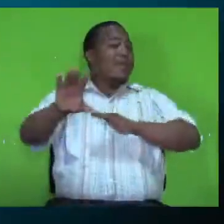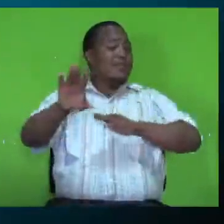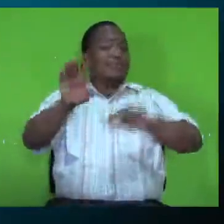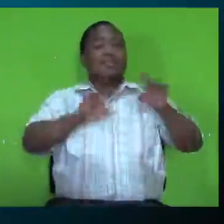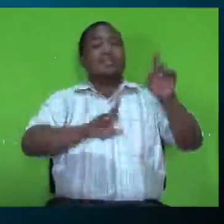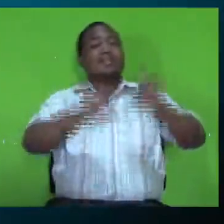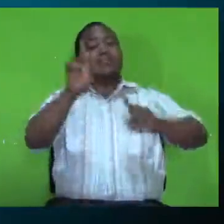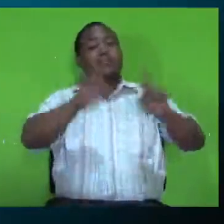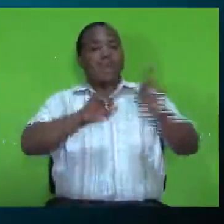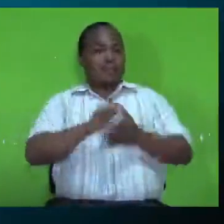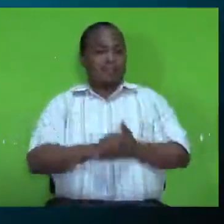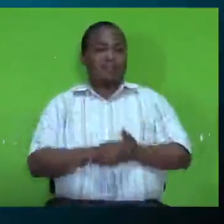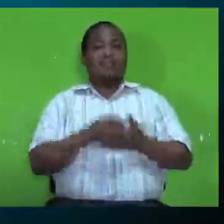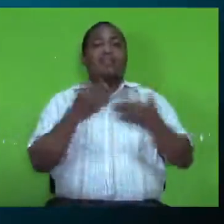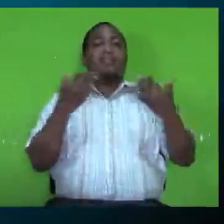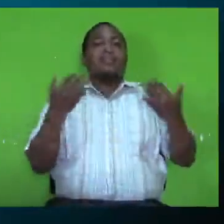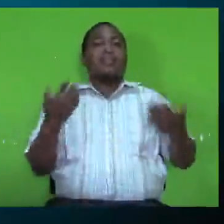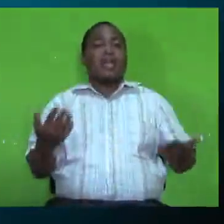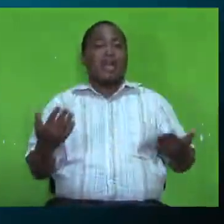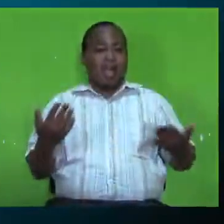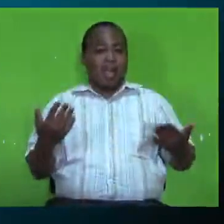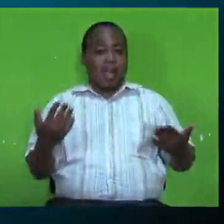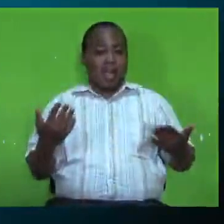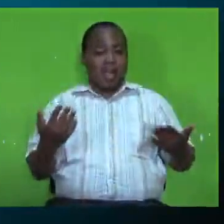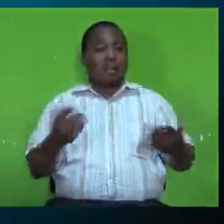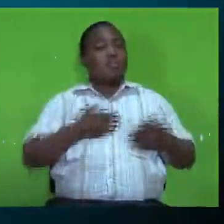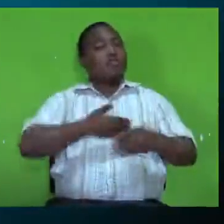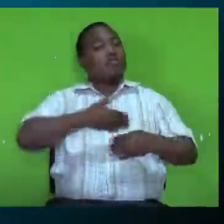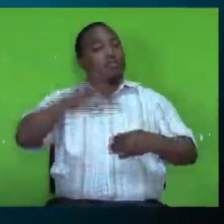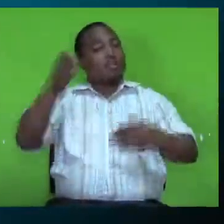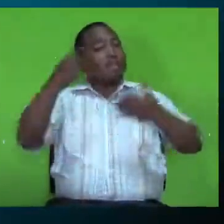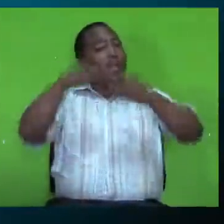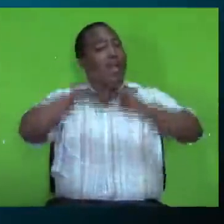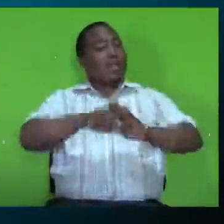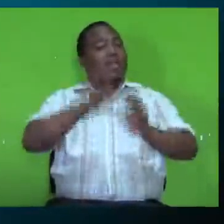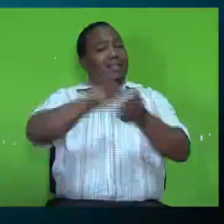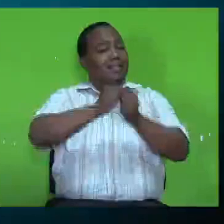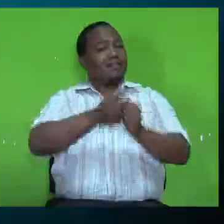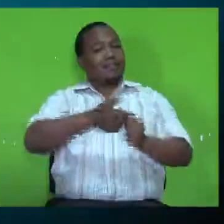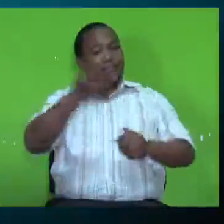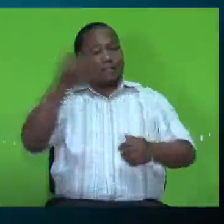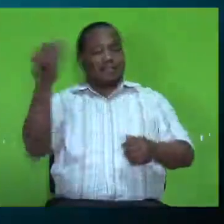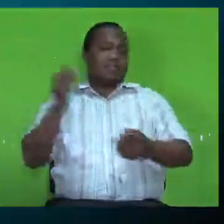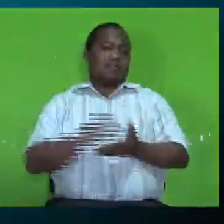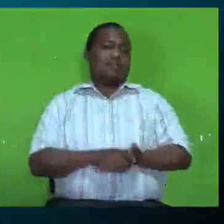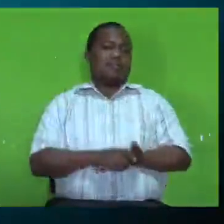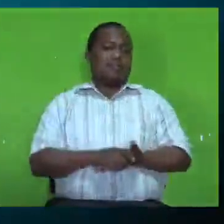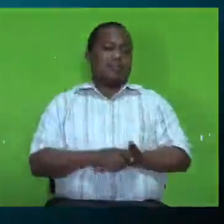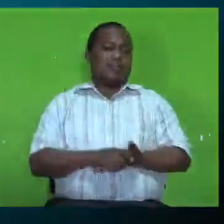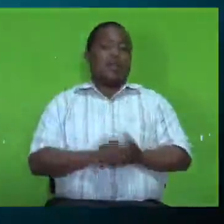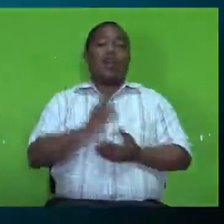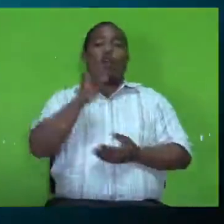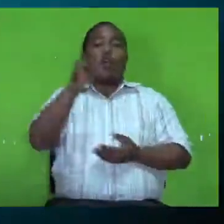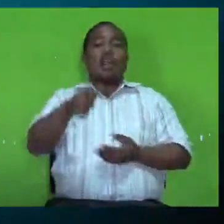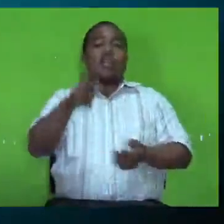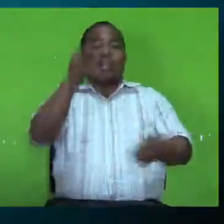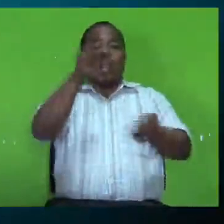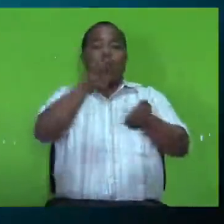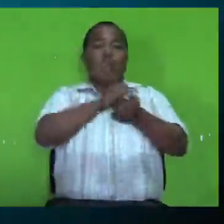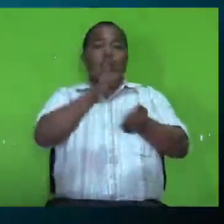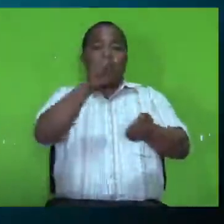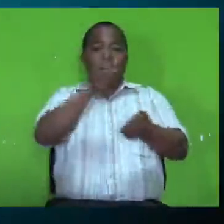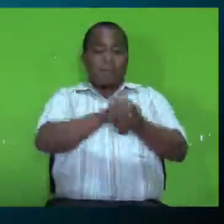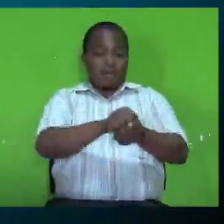plants, let's now move to another aspect which is